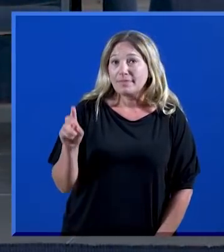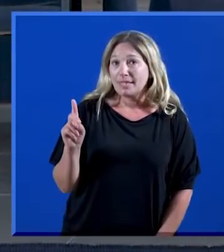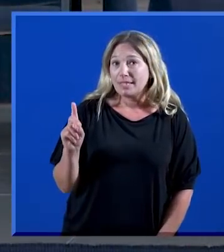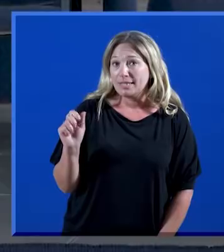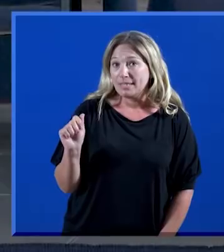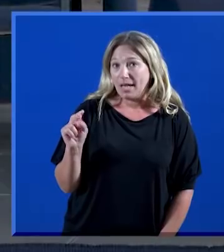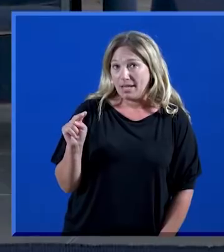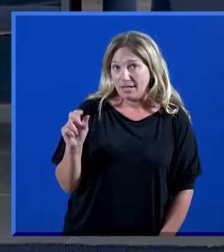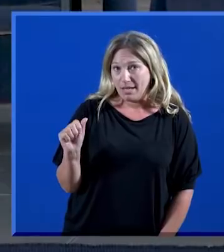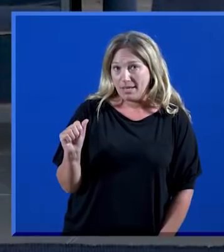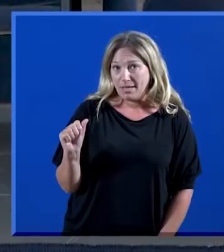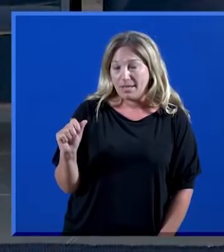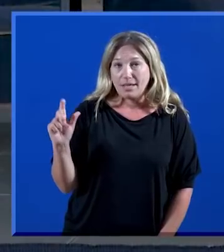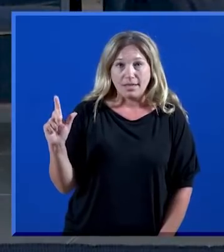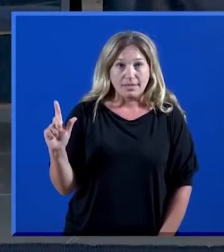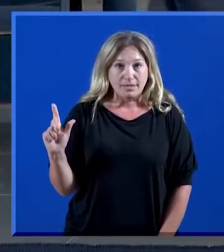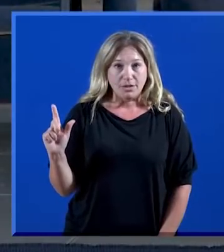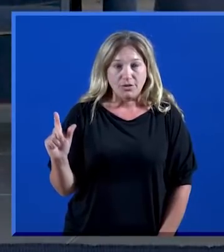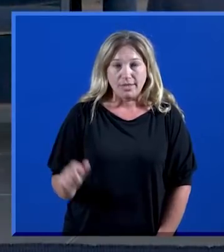Dana Lassiri.